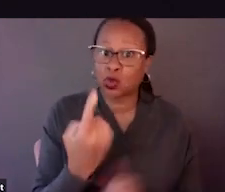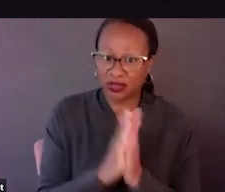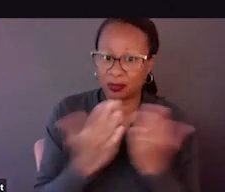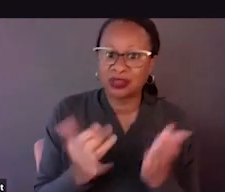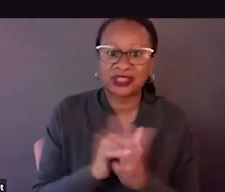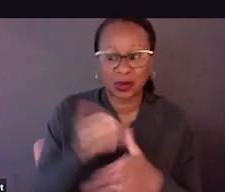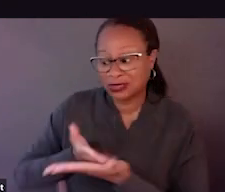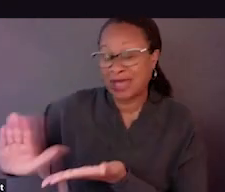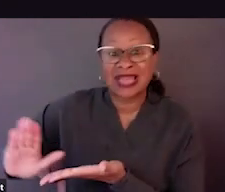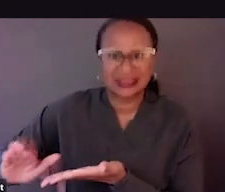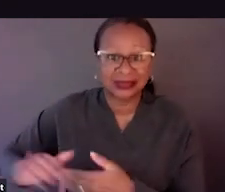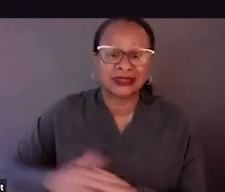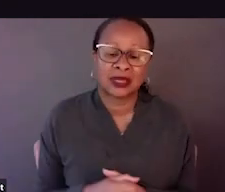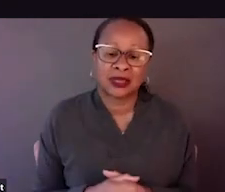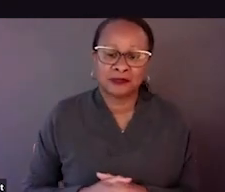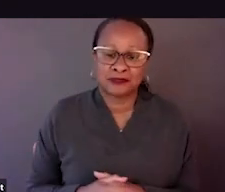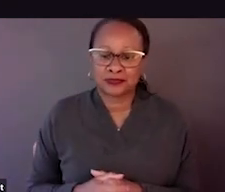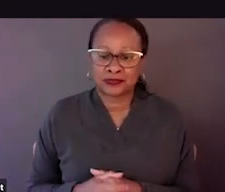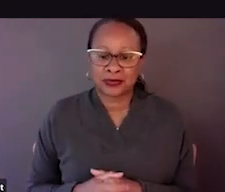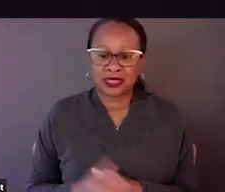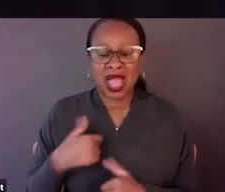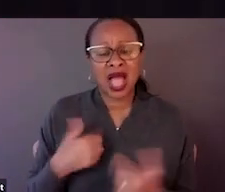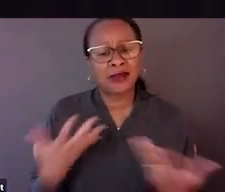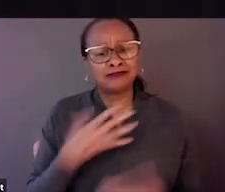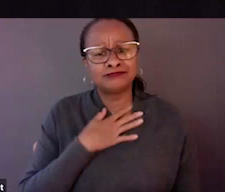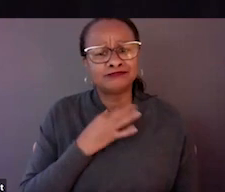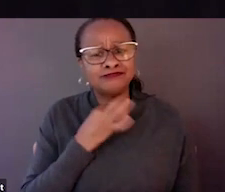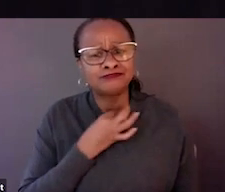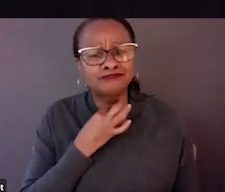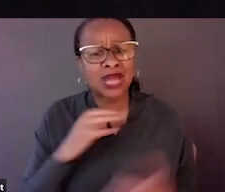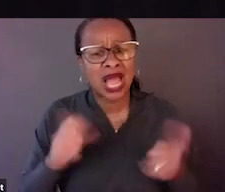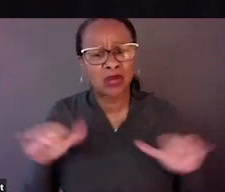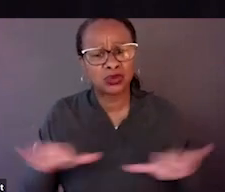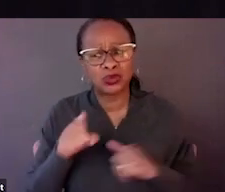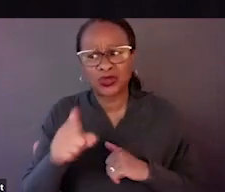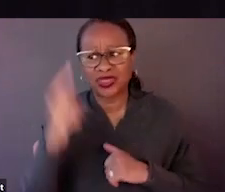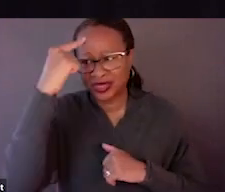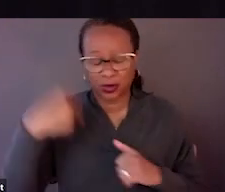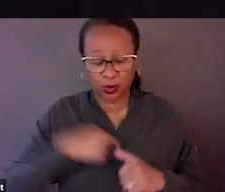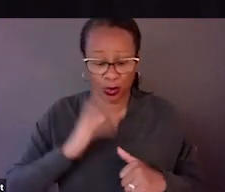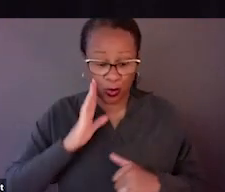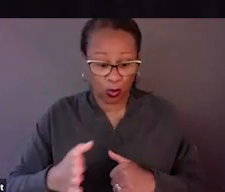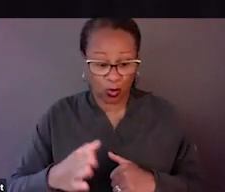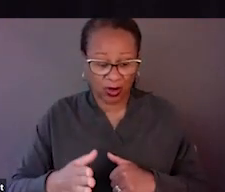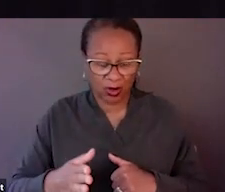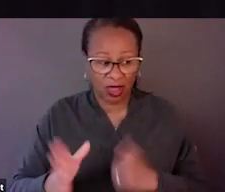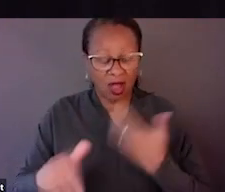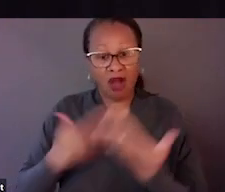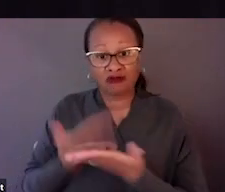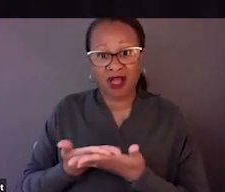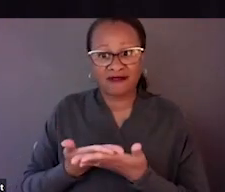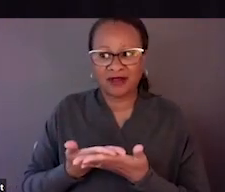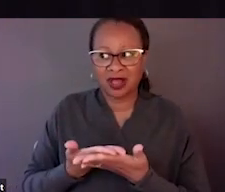was banned. And I just wonder, how do you think we're going to come on the other side of